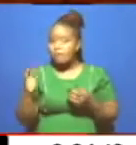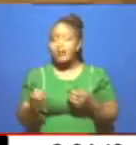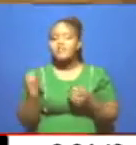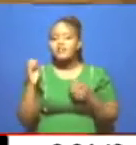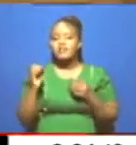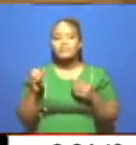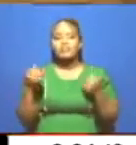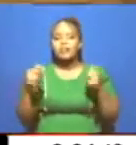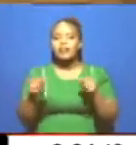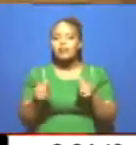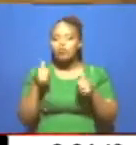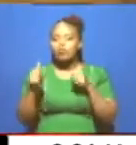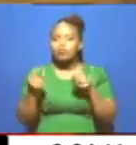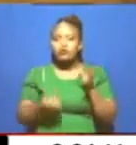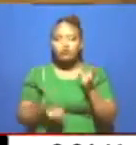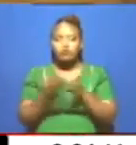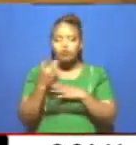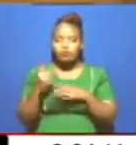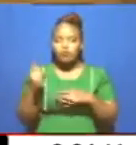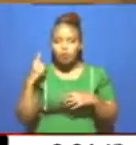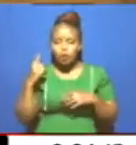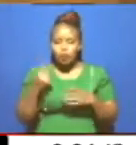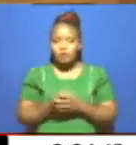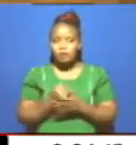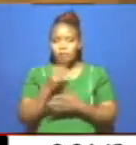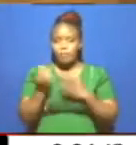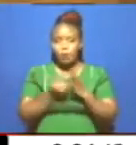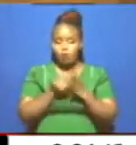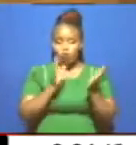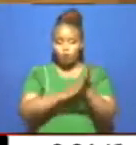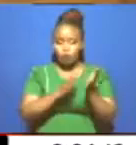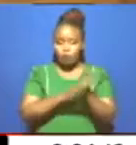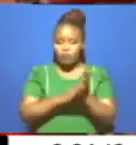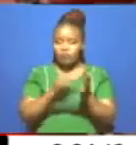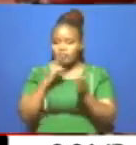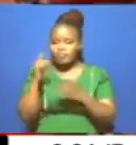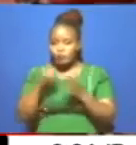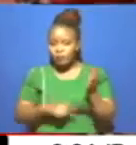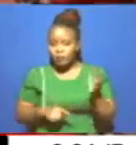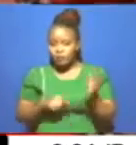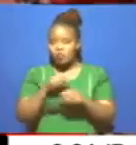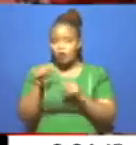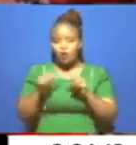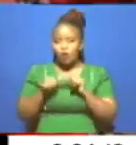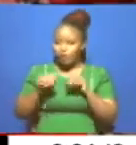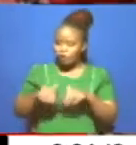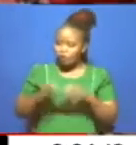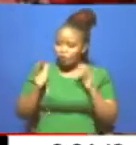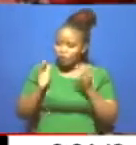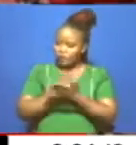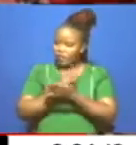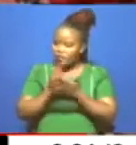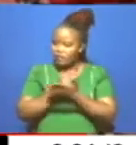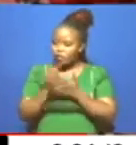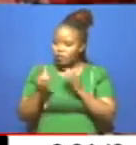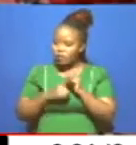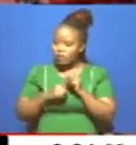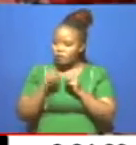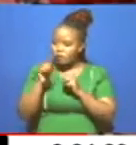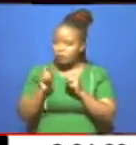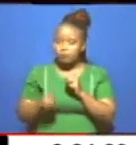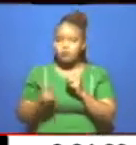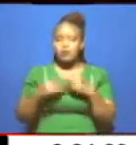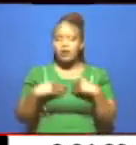is low. Those endorsing the proposal saying the provisions adhere to the Section 63 of the Public Finance Management